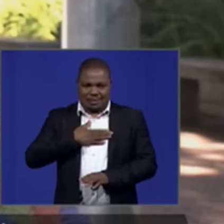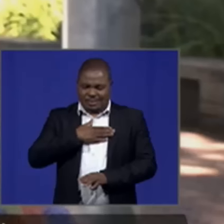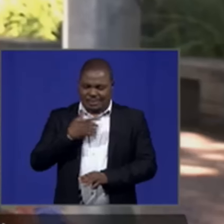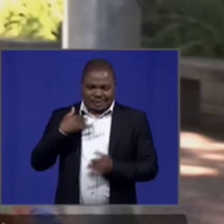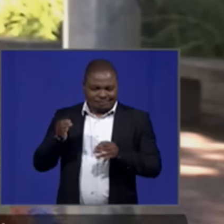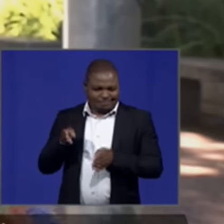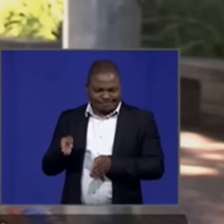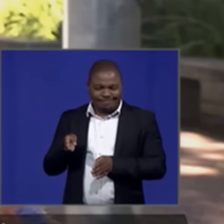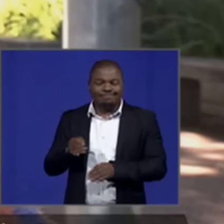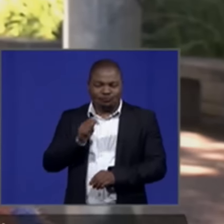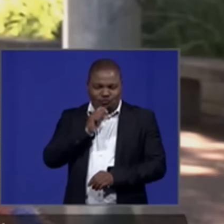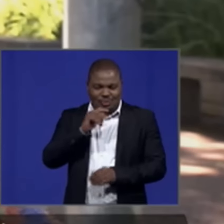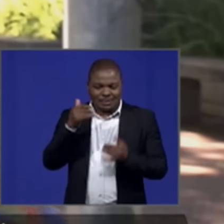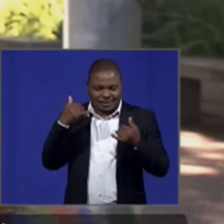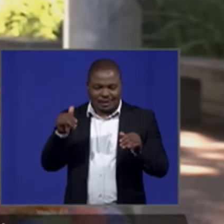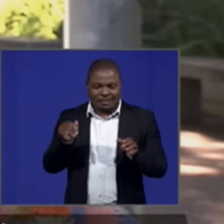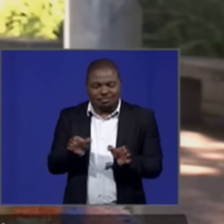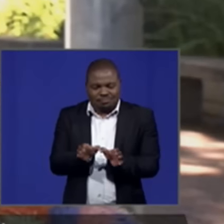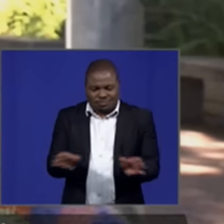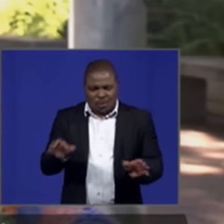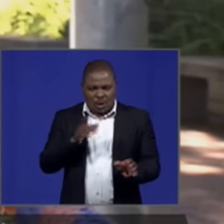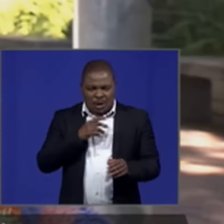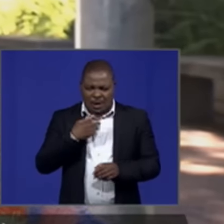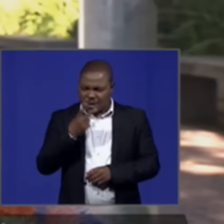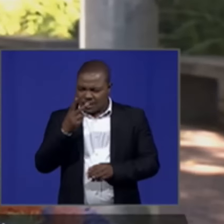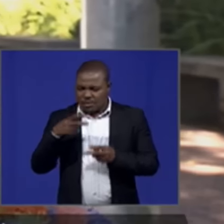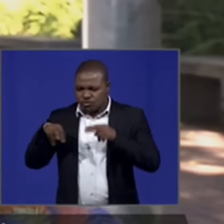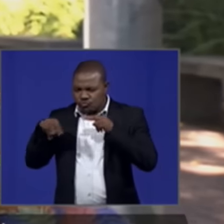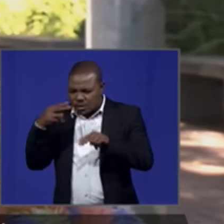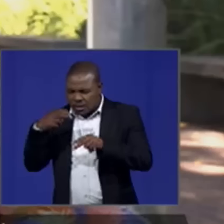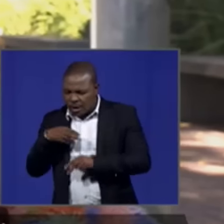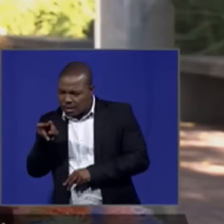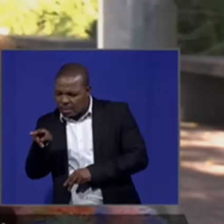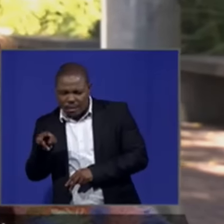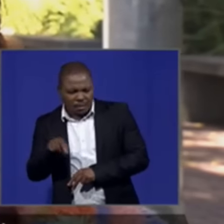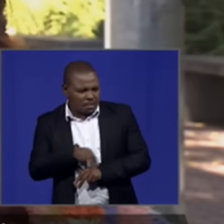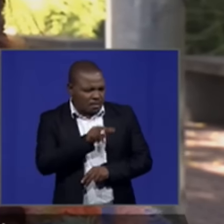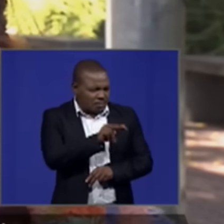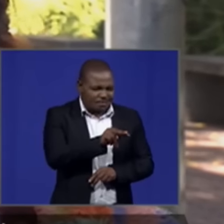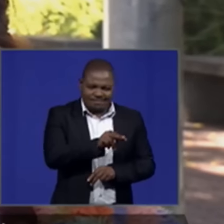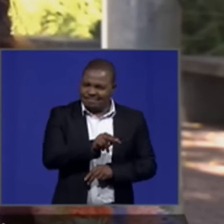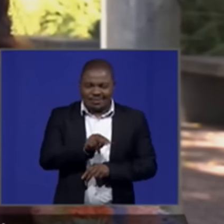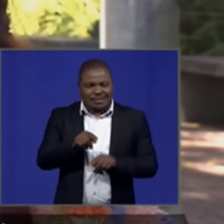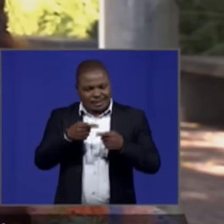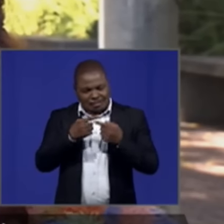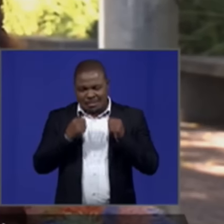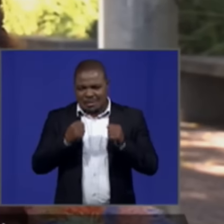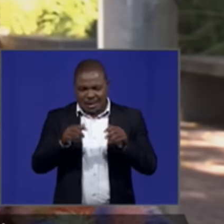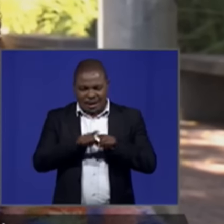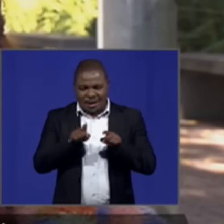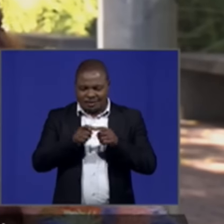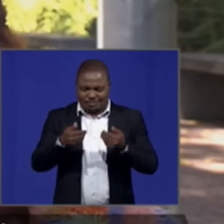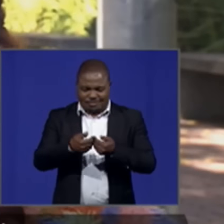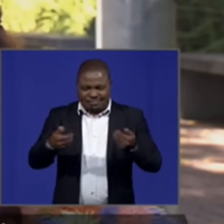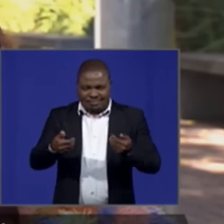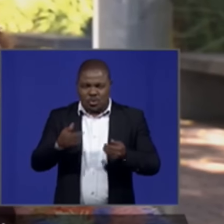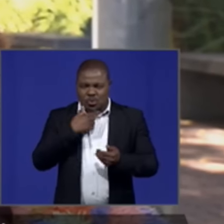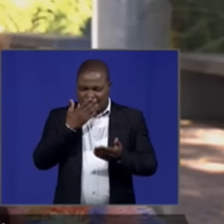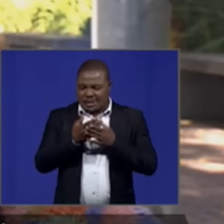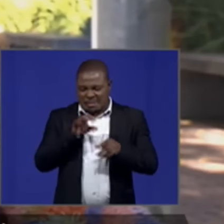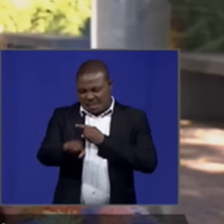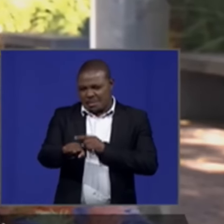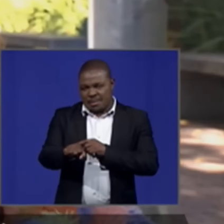heavily in the way that, like, I move around restaurants and even just how you can feel there's still so much of a divide